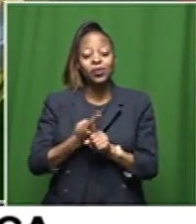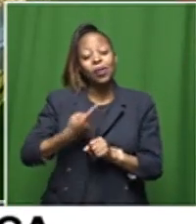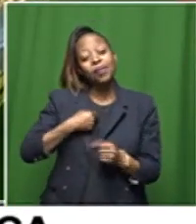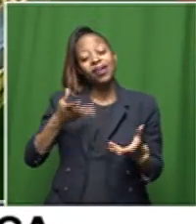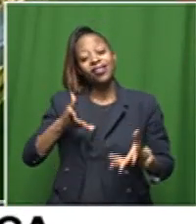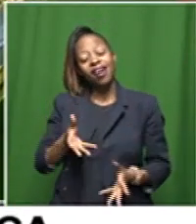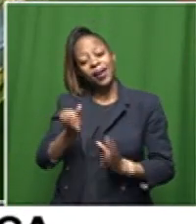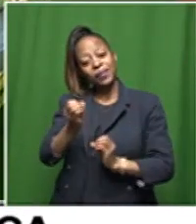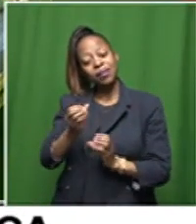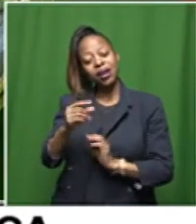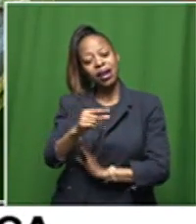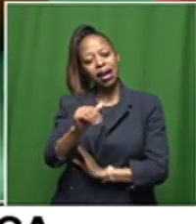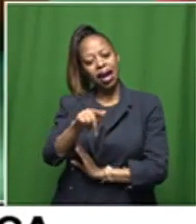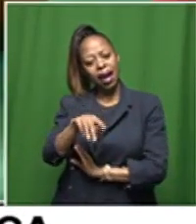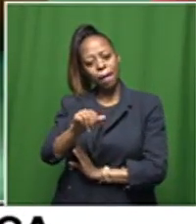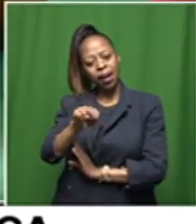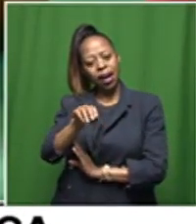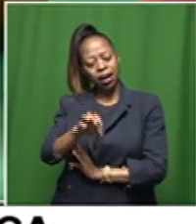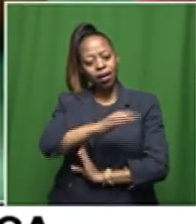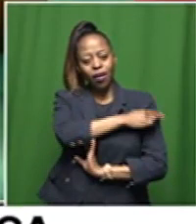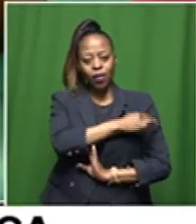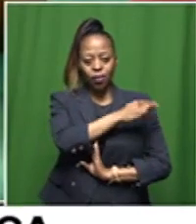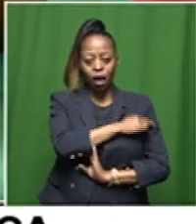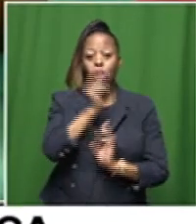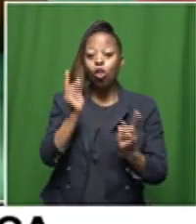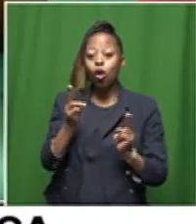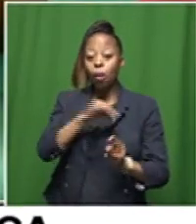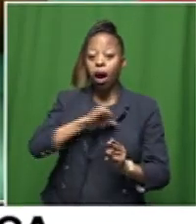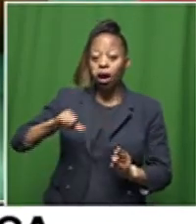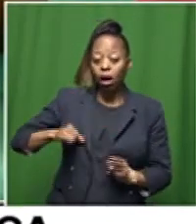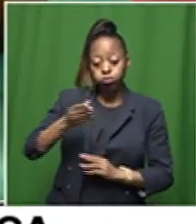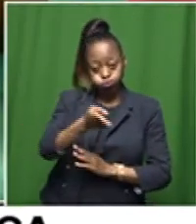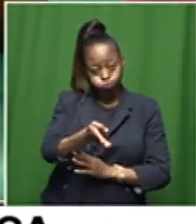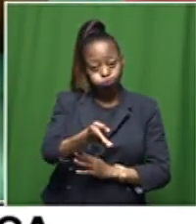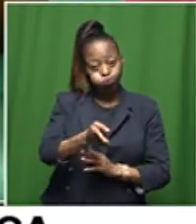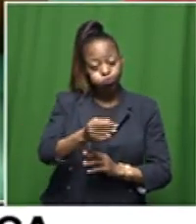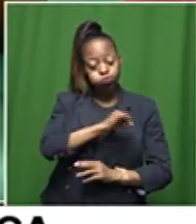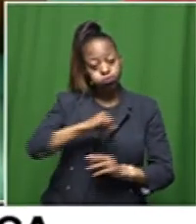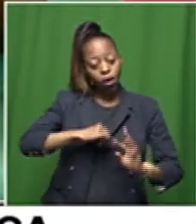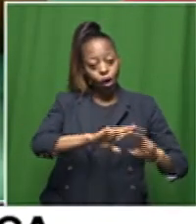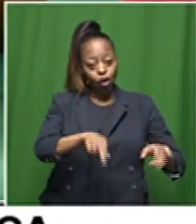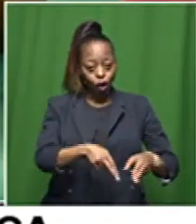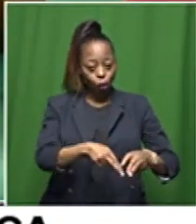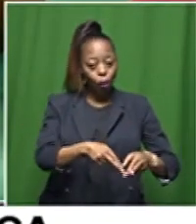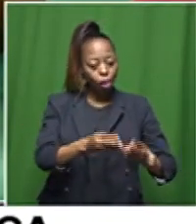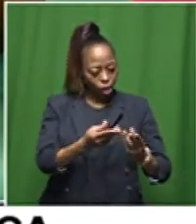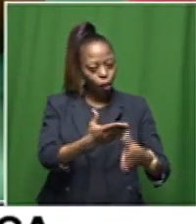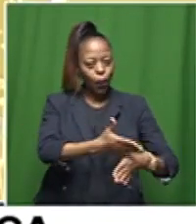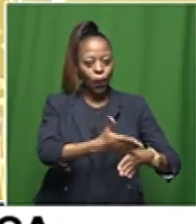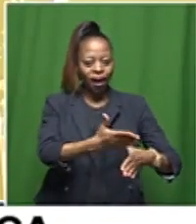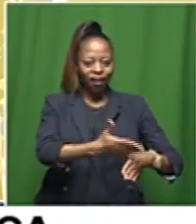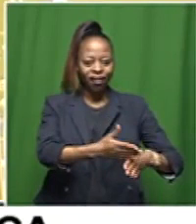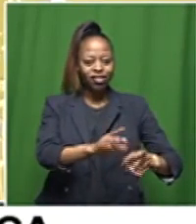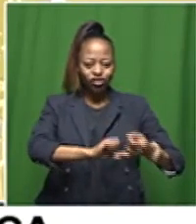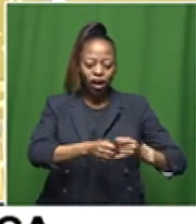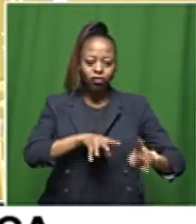in Khapane Hospital, the general surgeons are there in theater currently, dealing with those surgical backlogs. So when we